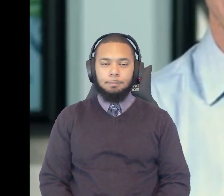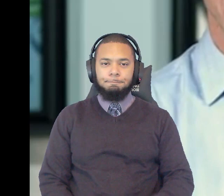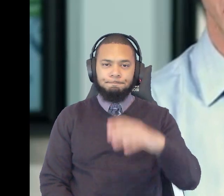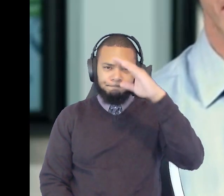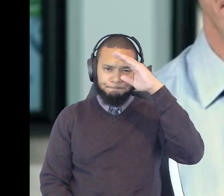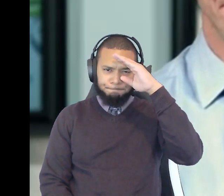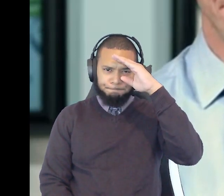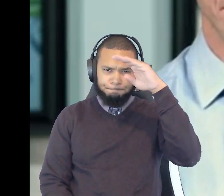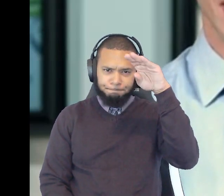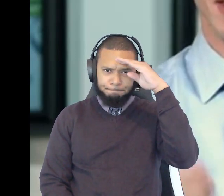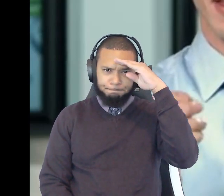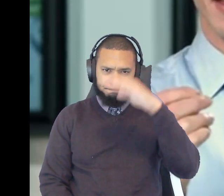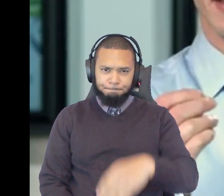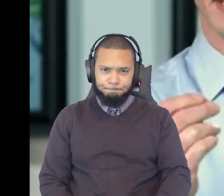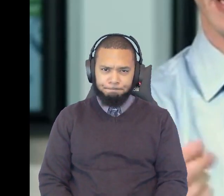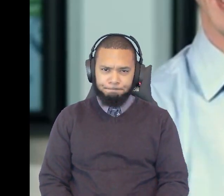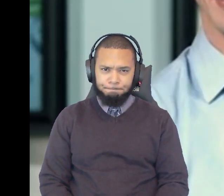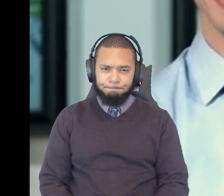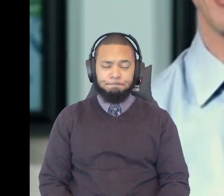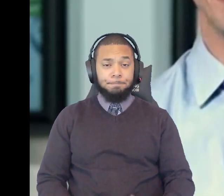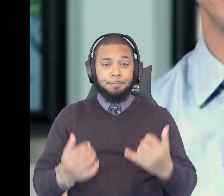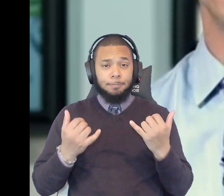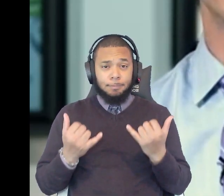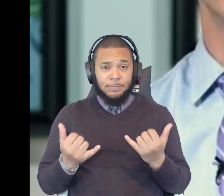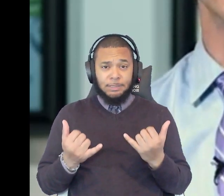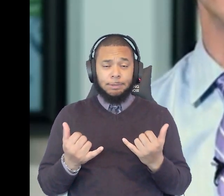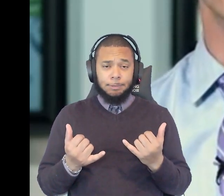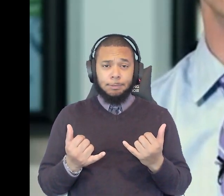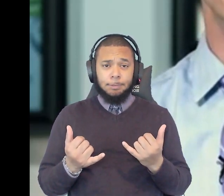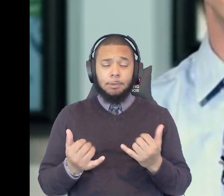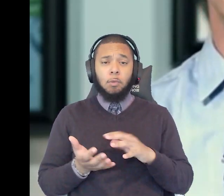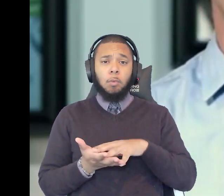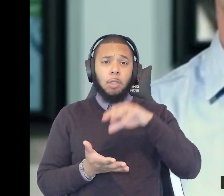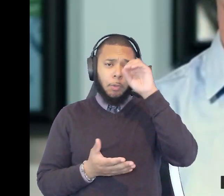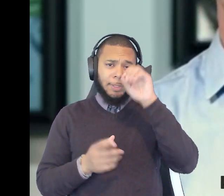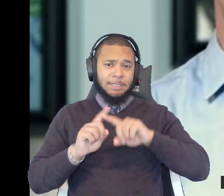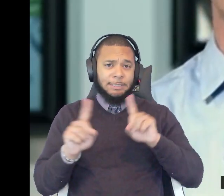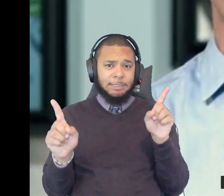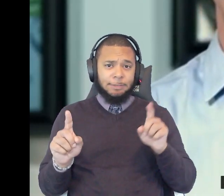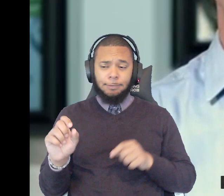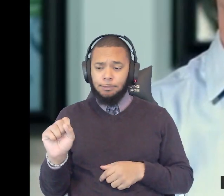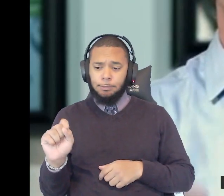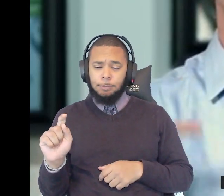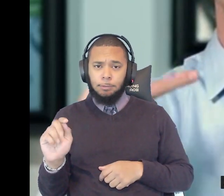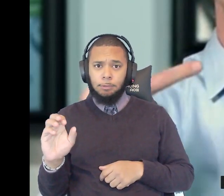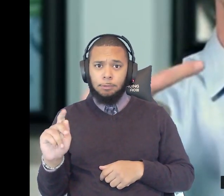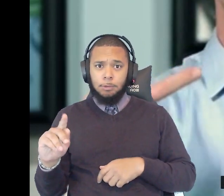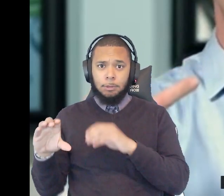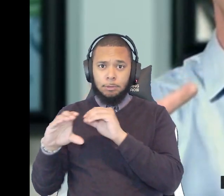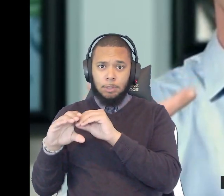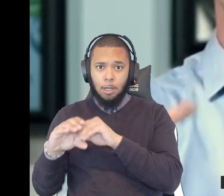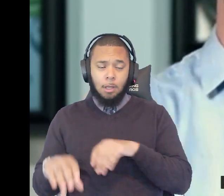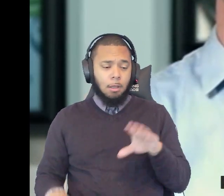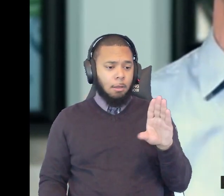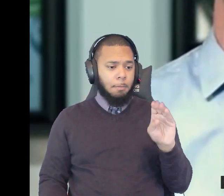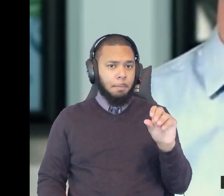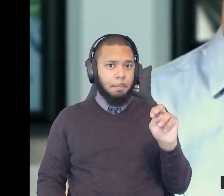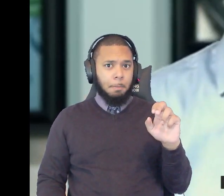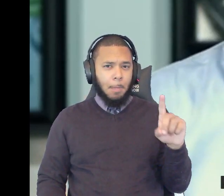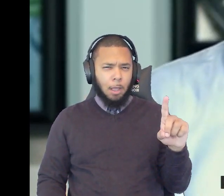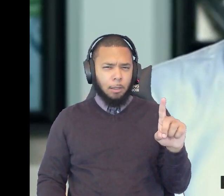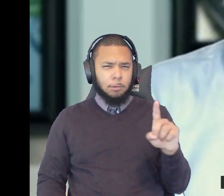Hello there, students. Today, we're going to learn the difference between a stock and a bond.